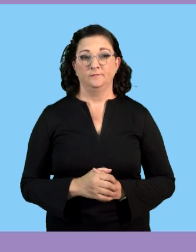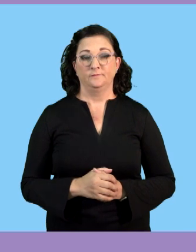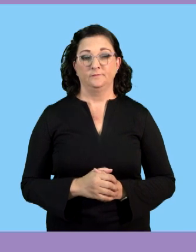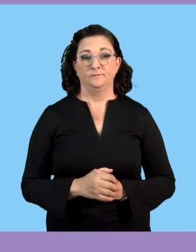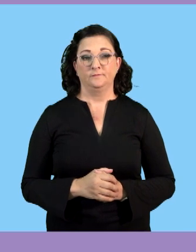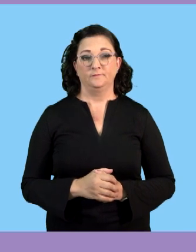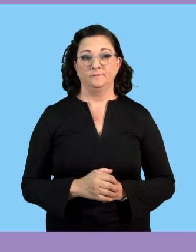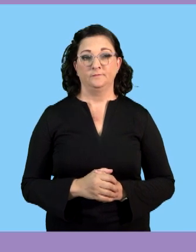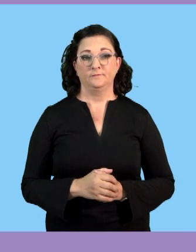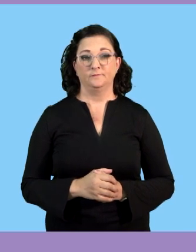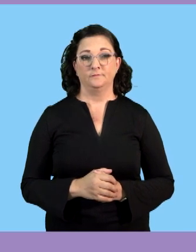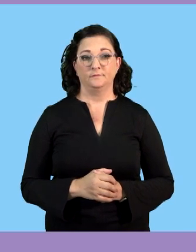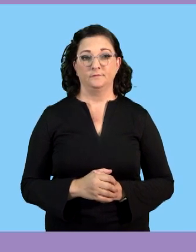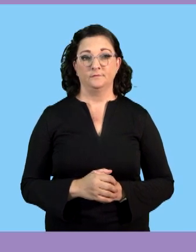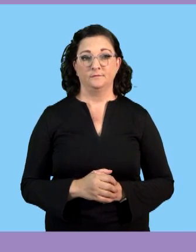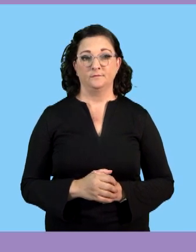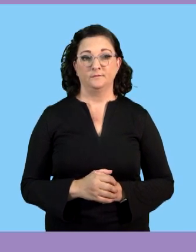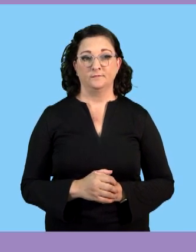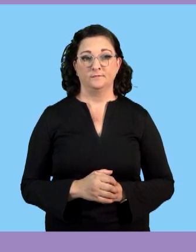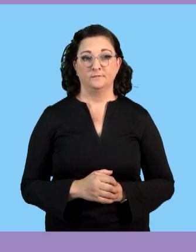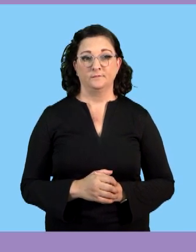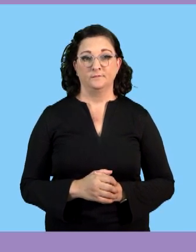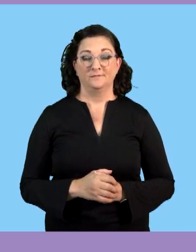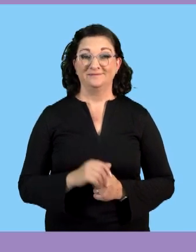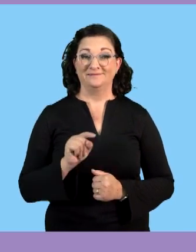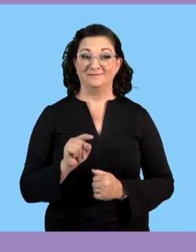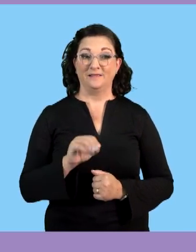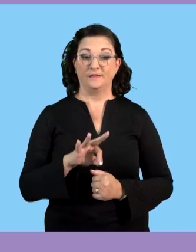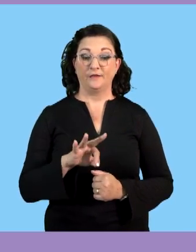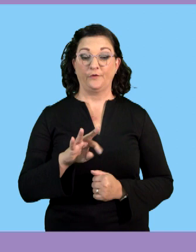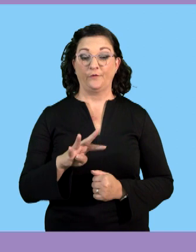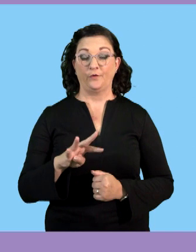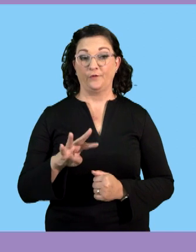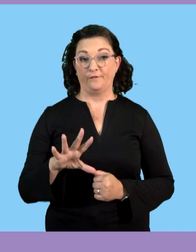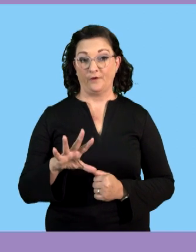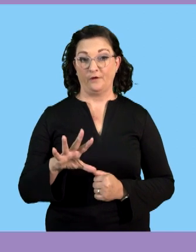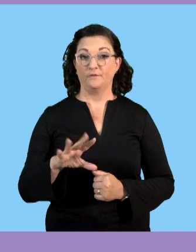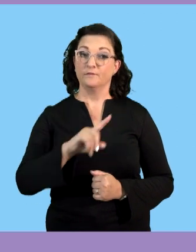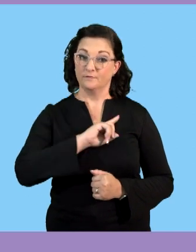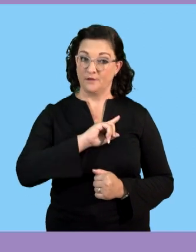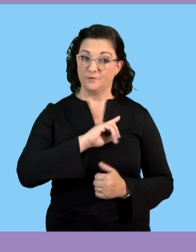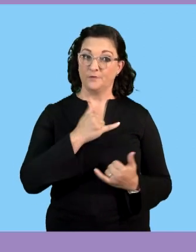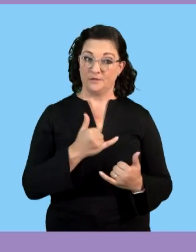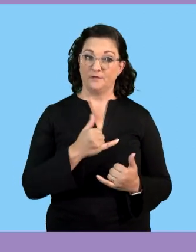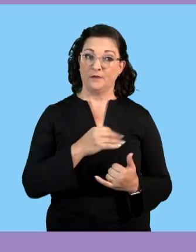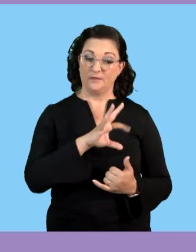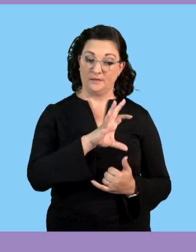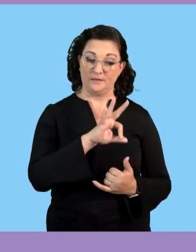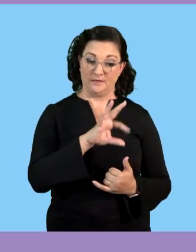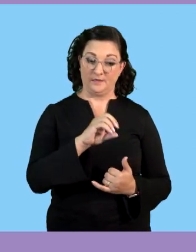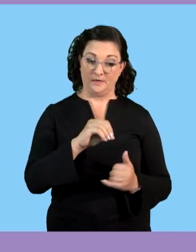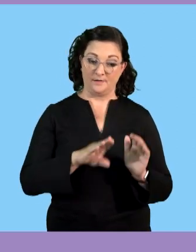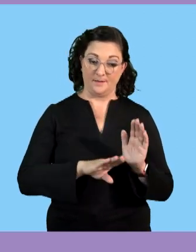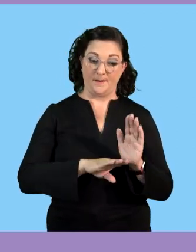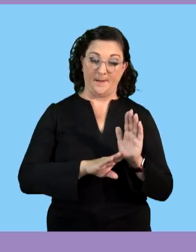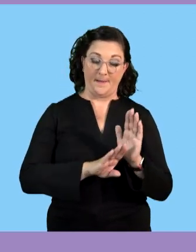345. So 345 is actually 300 increased by